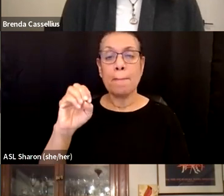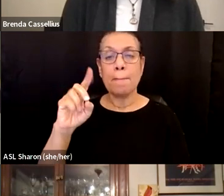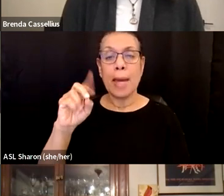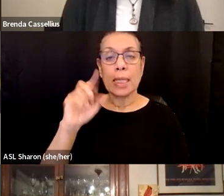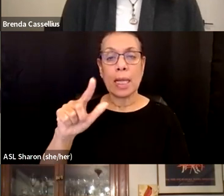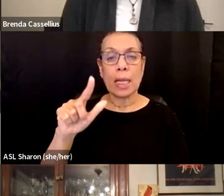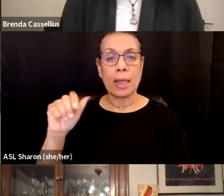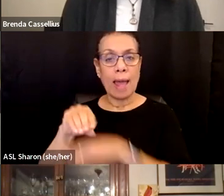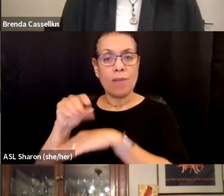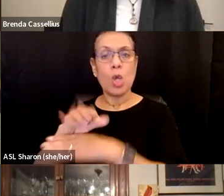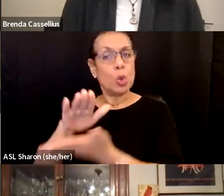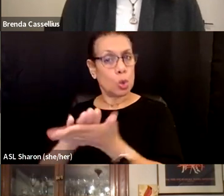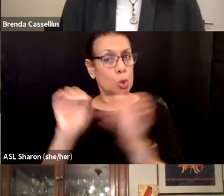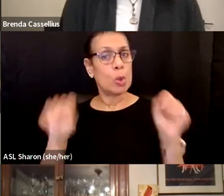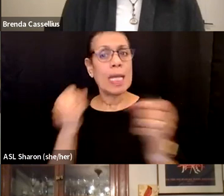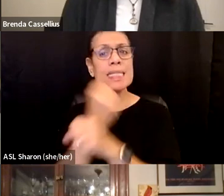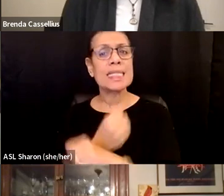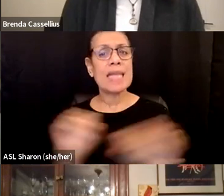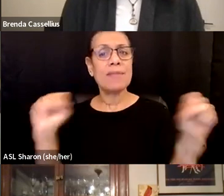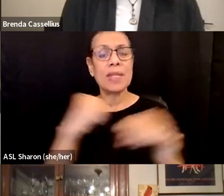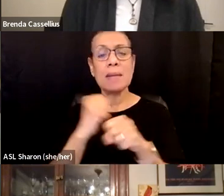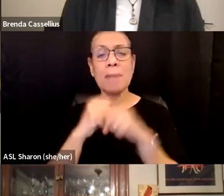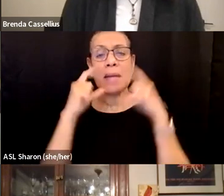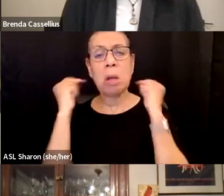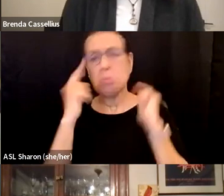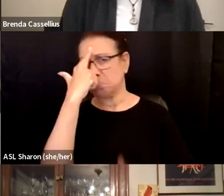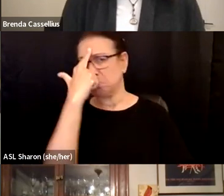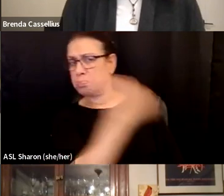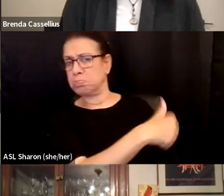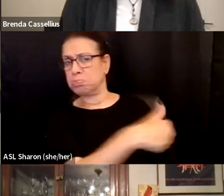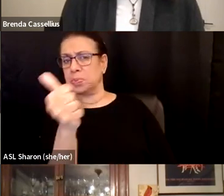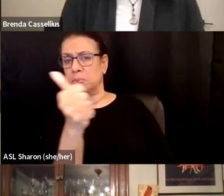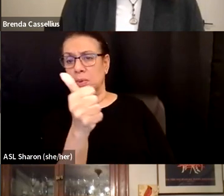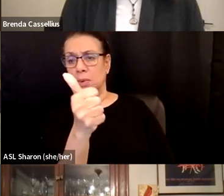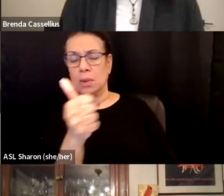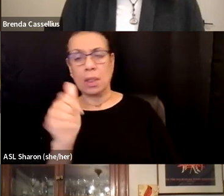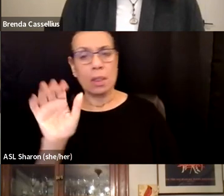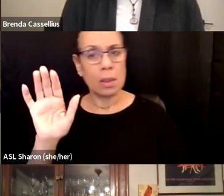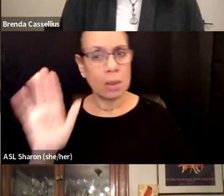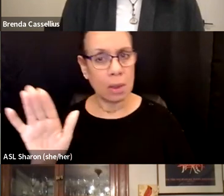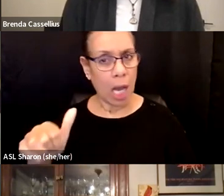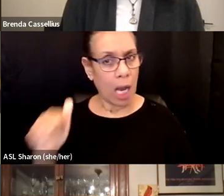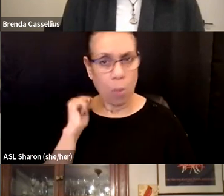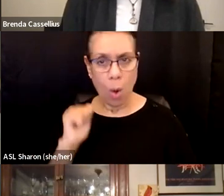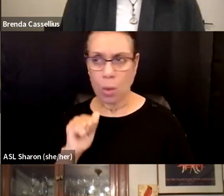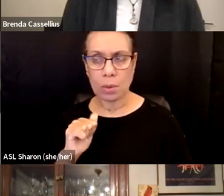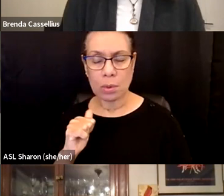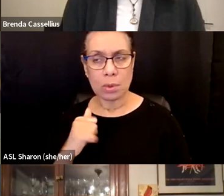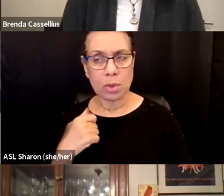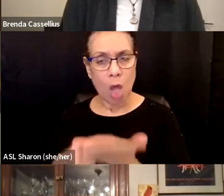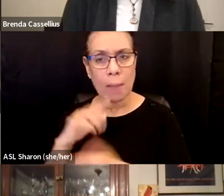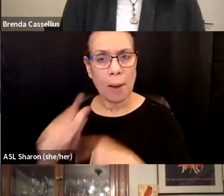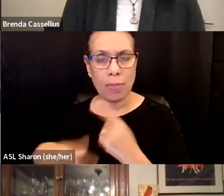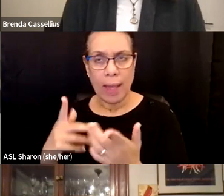schools can now safely make masks optional for students and staff i won't go into their convoluted reasoning it's not